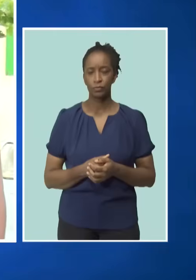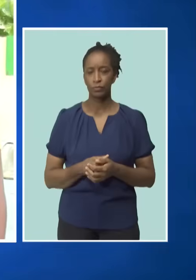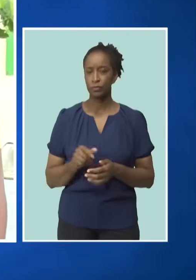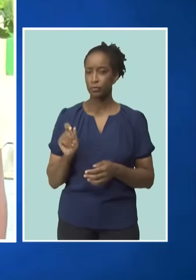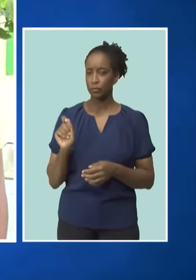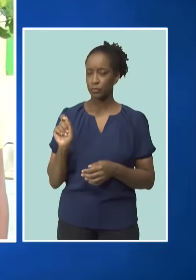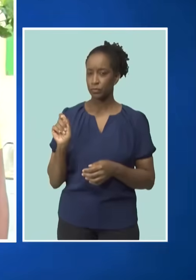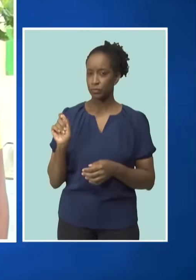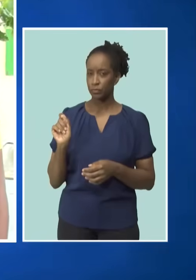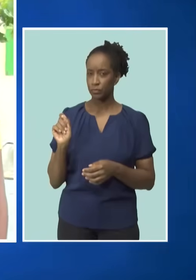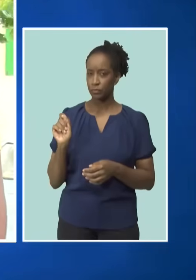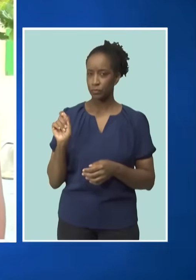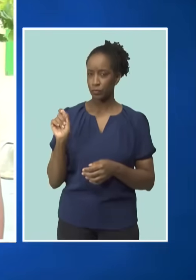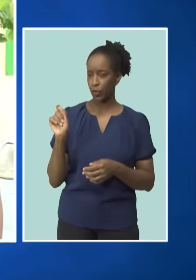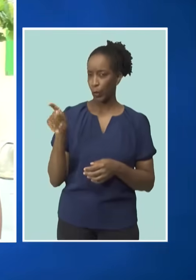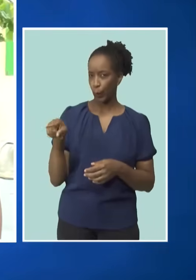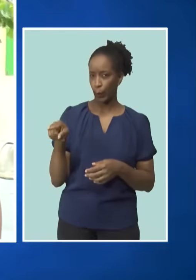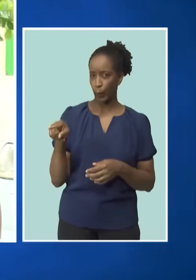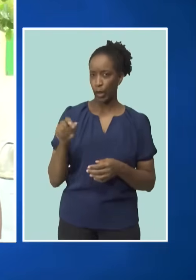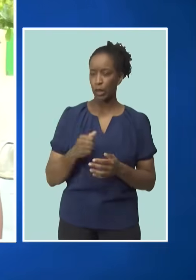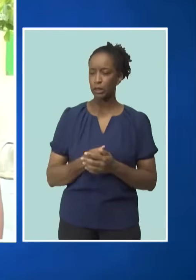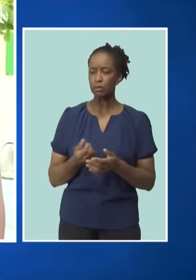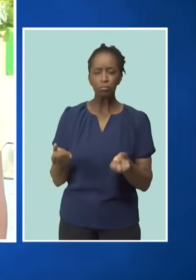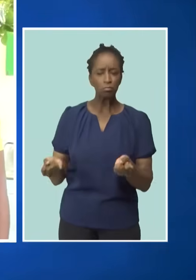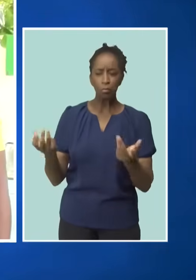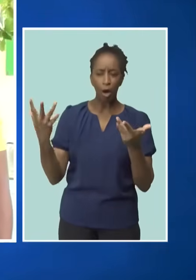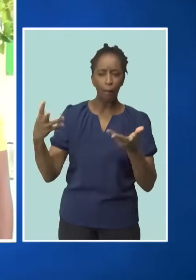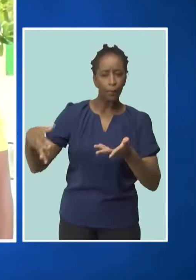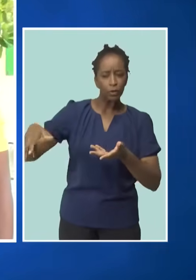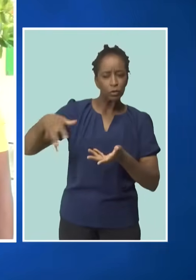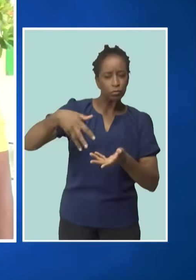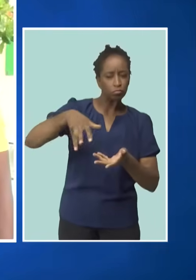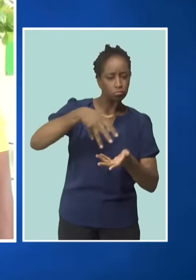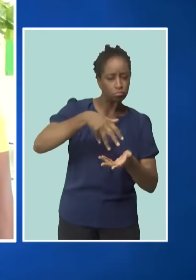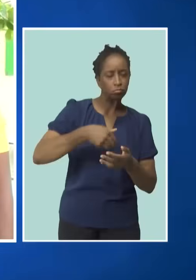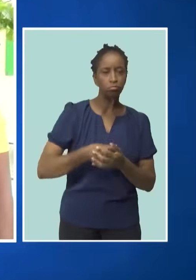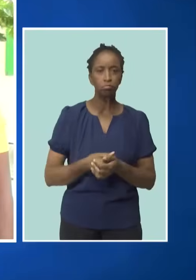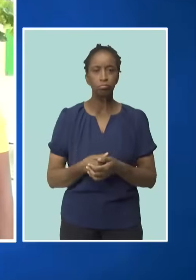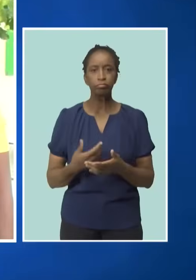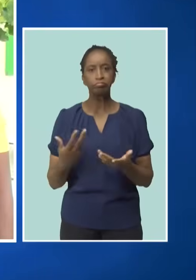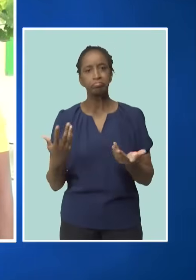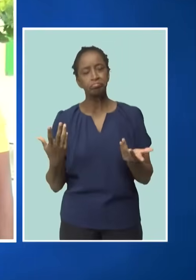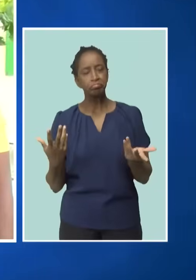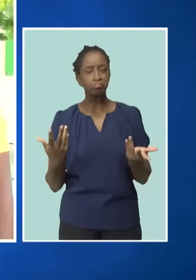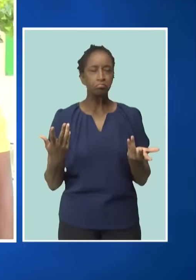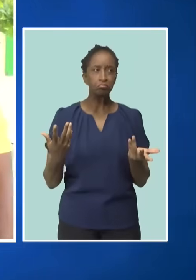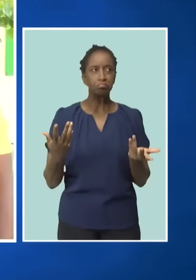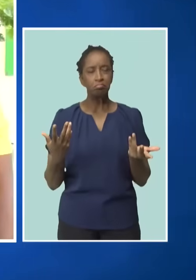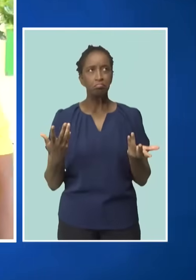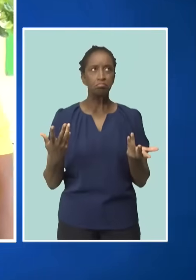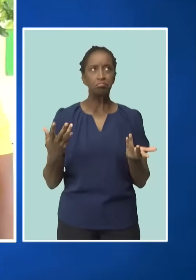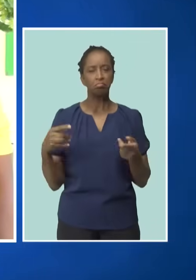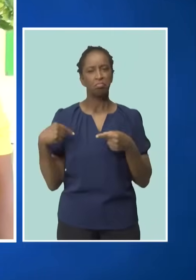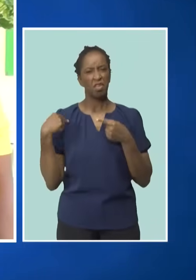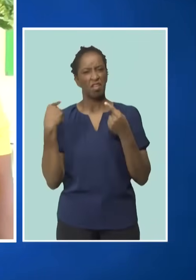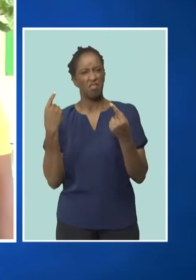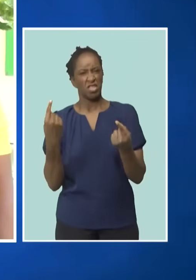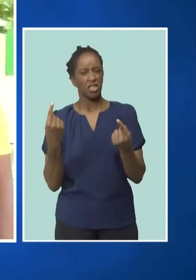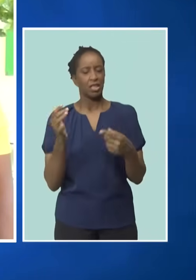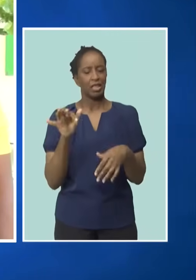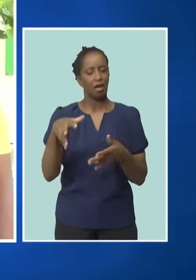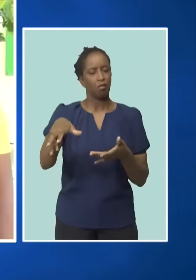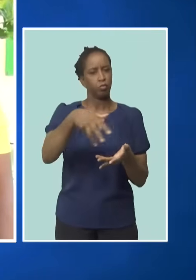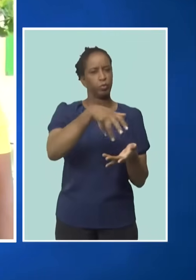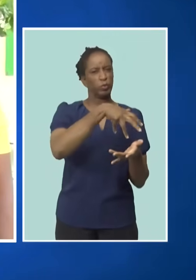many times have you? I would say between yesterday and today, we had about a truckload and a half,